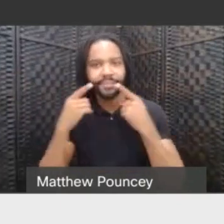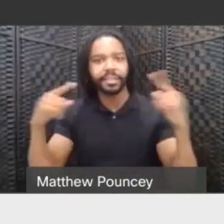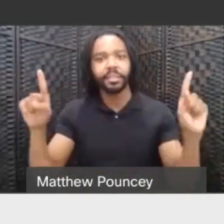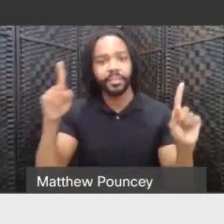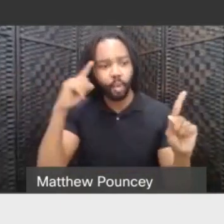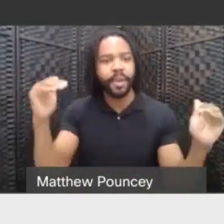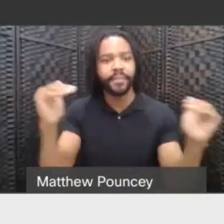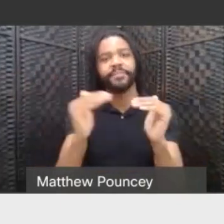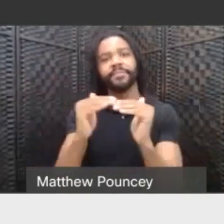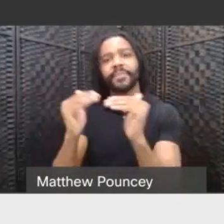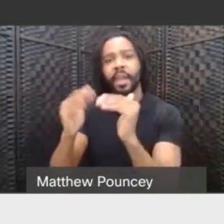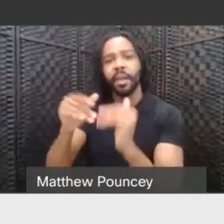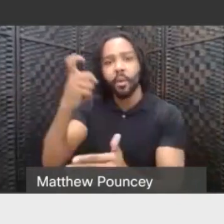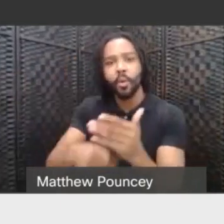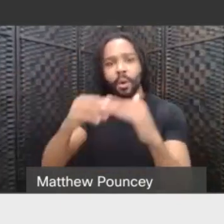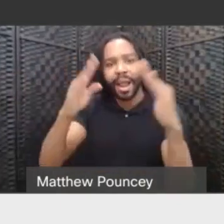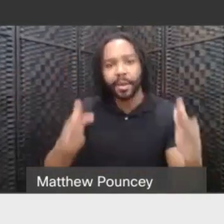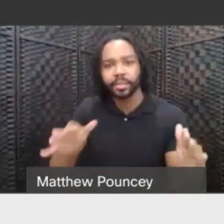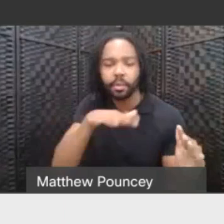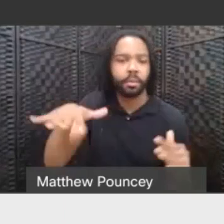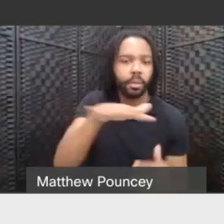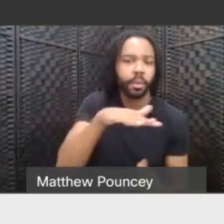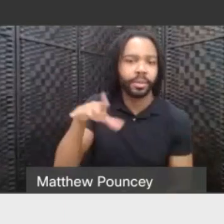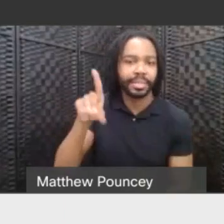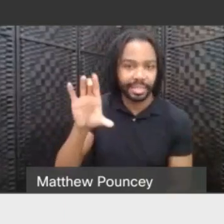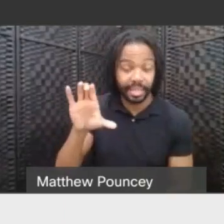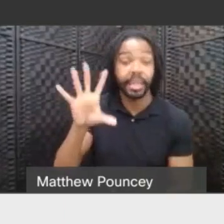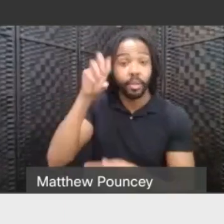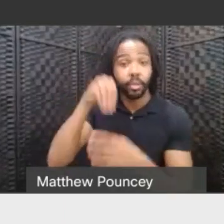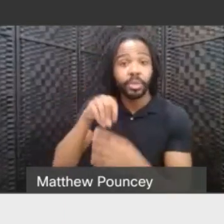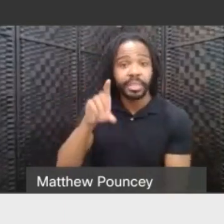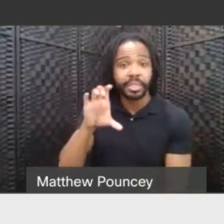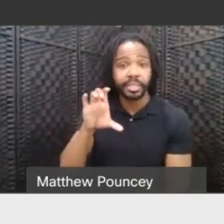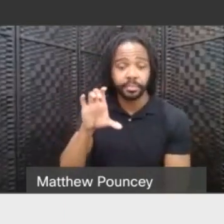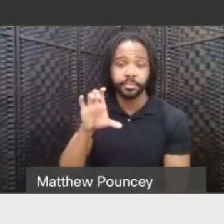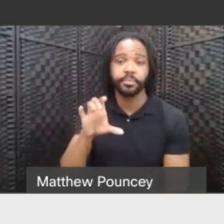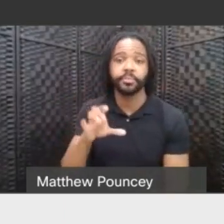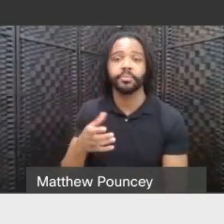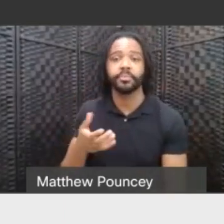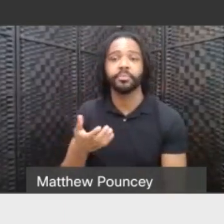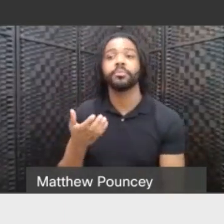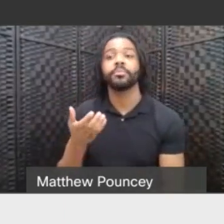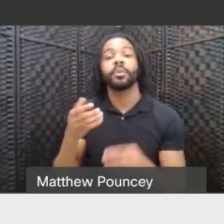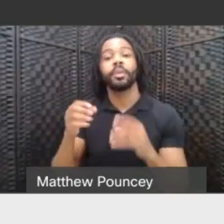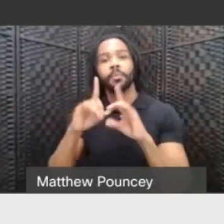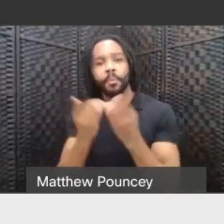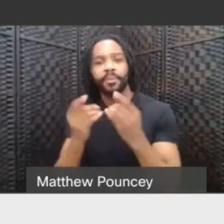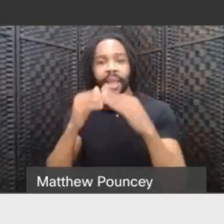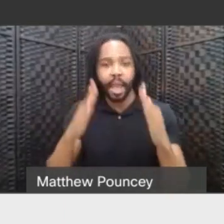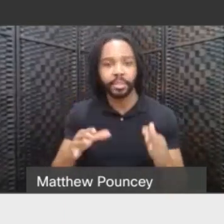fair housing throughout the metropolitan area, including the district. So the Department of Housing and Community